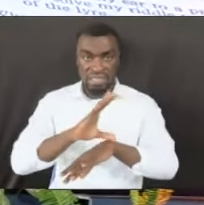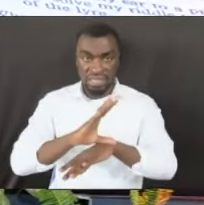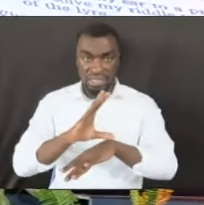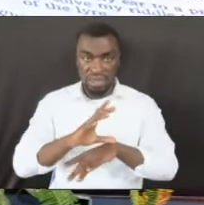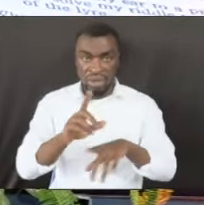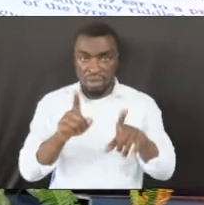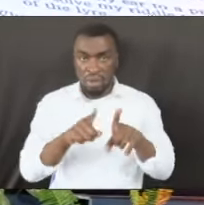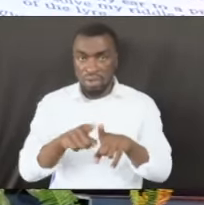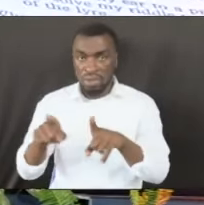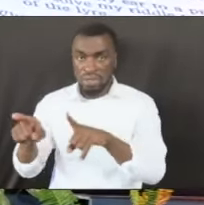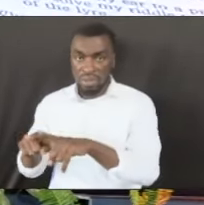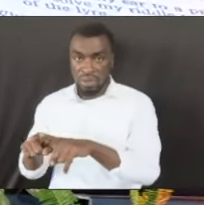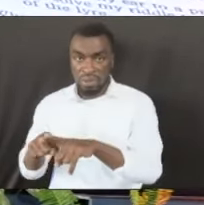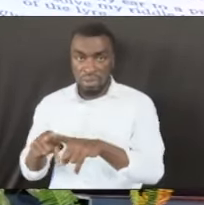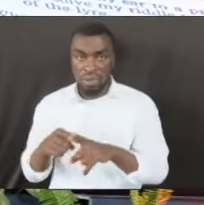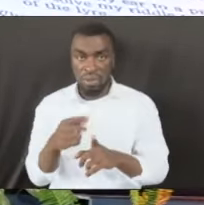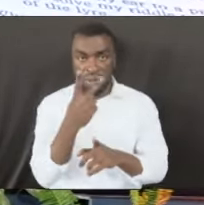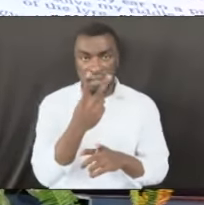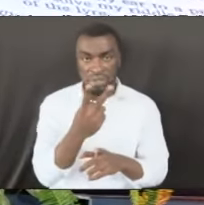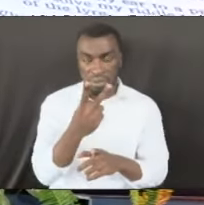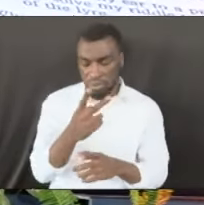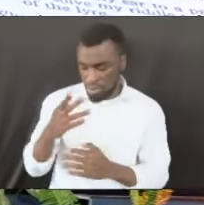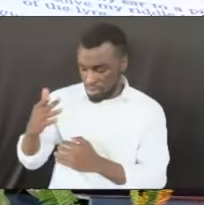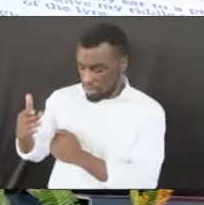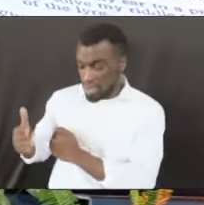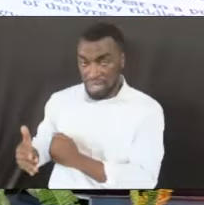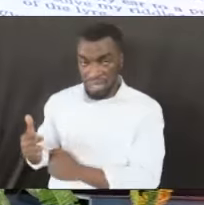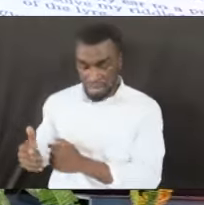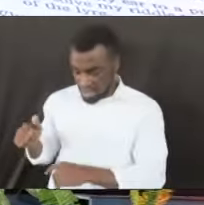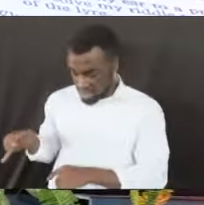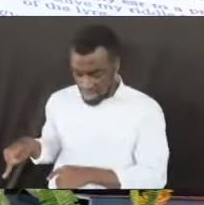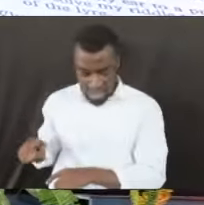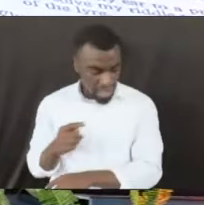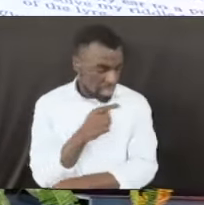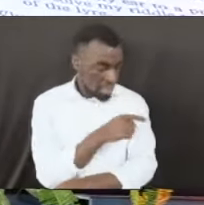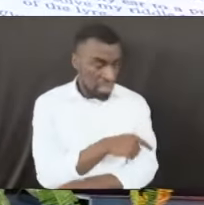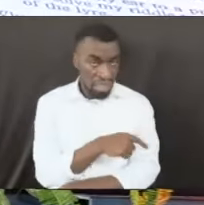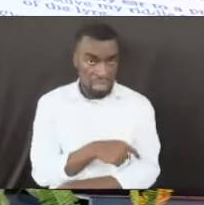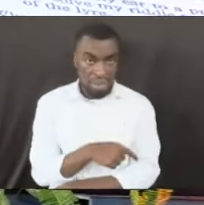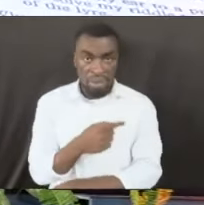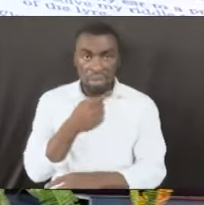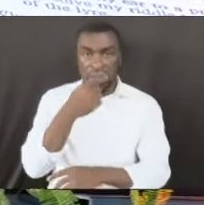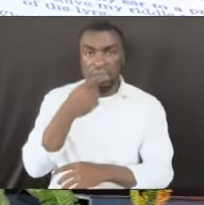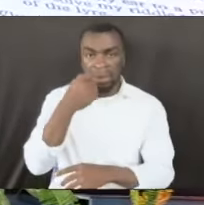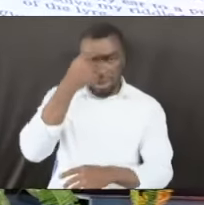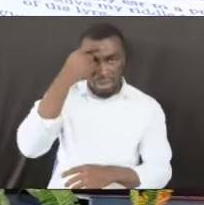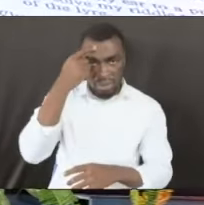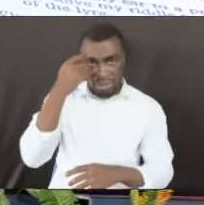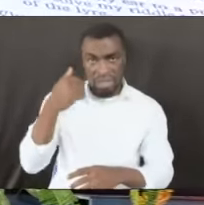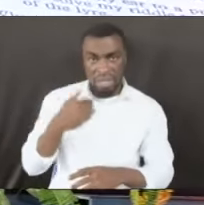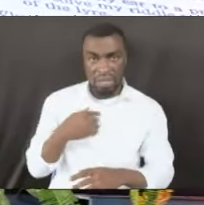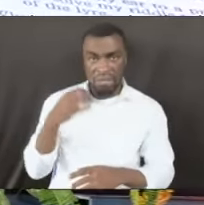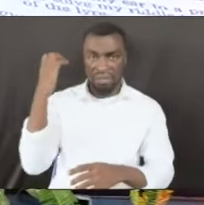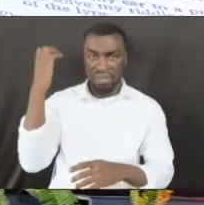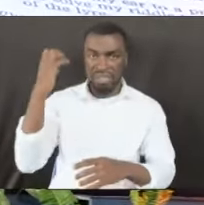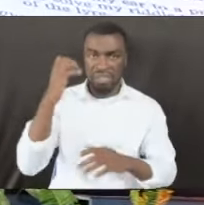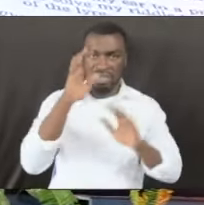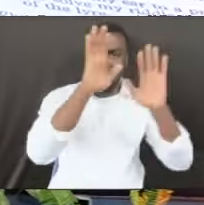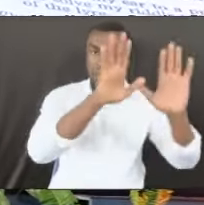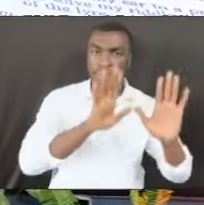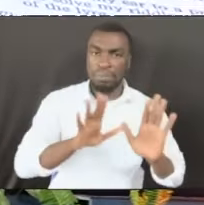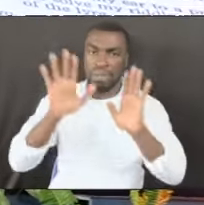2 immediate neighbors. Then, because we are heading to an evangelistic campaign, I want you to pray